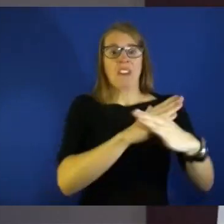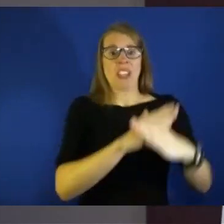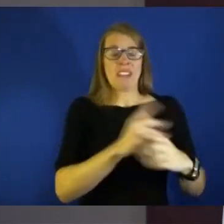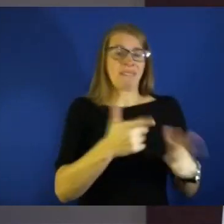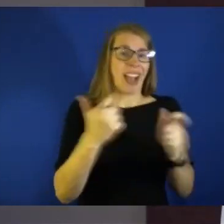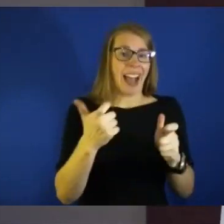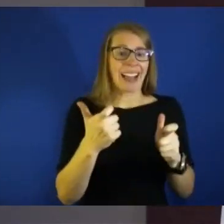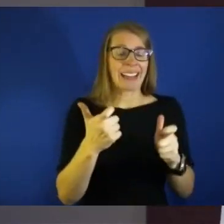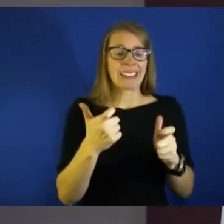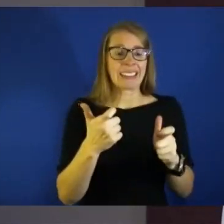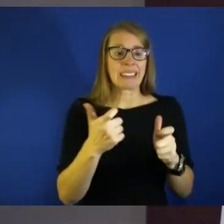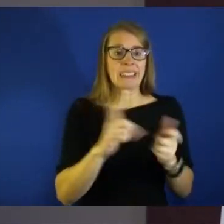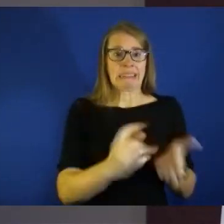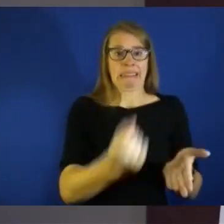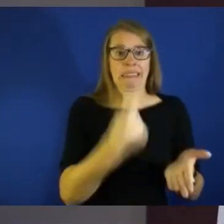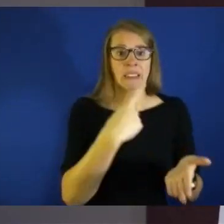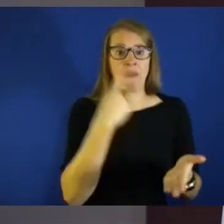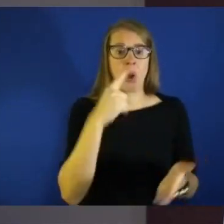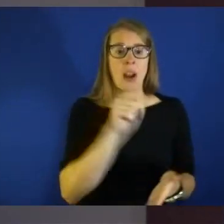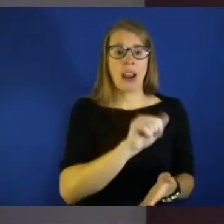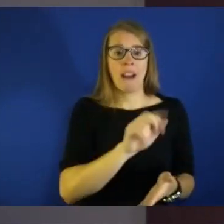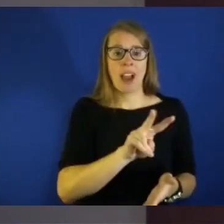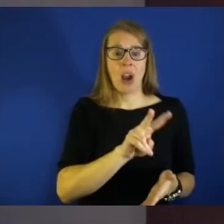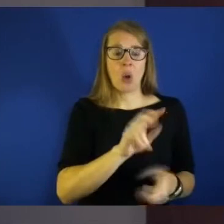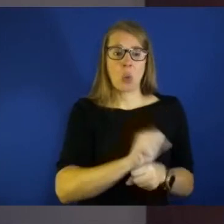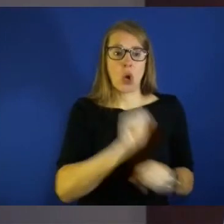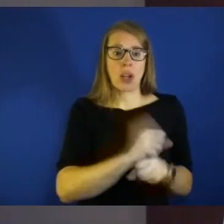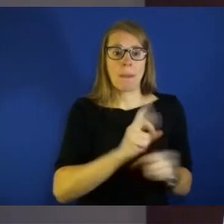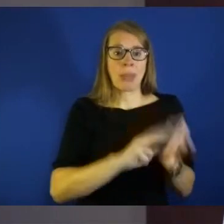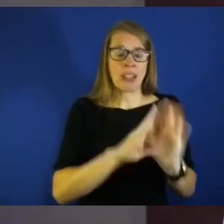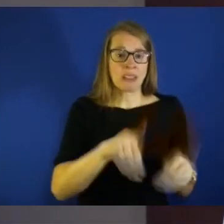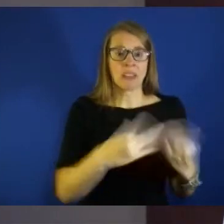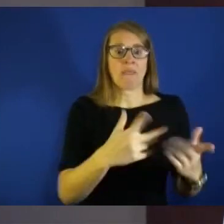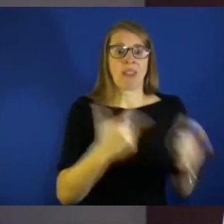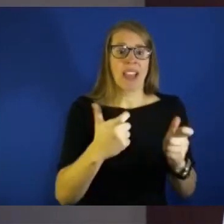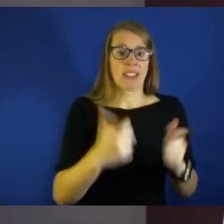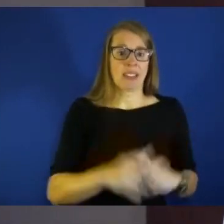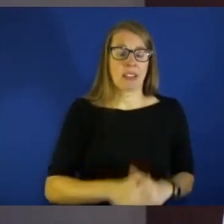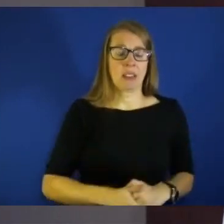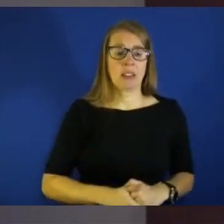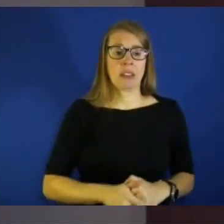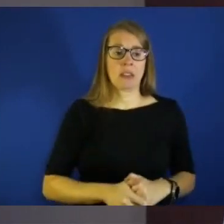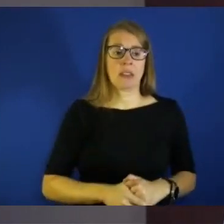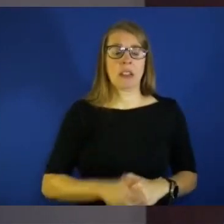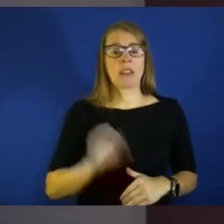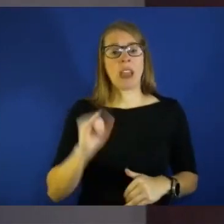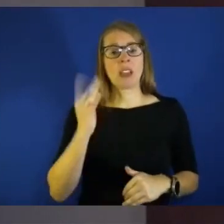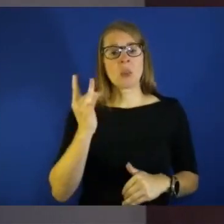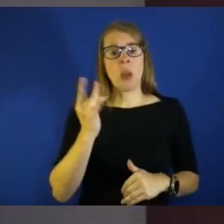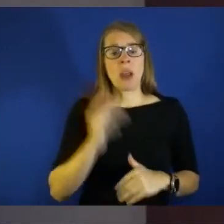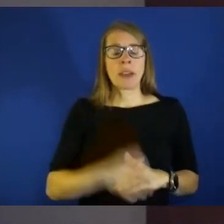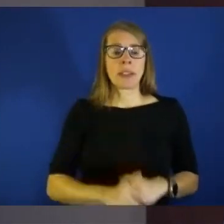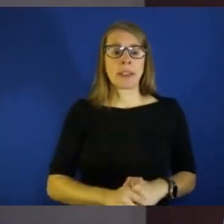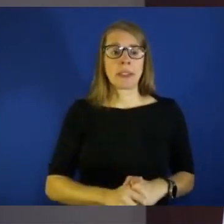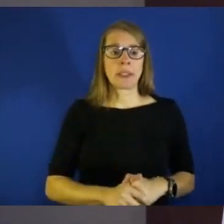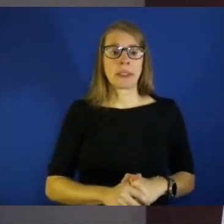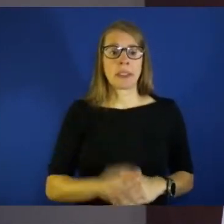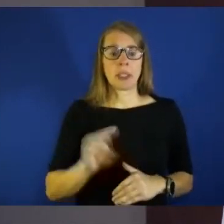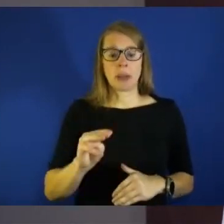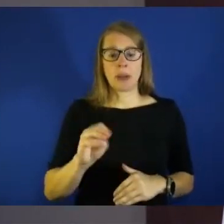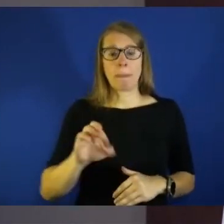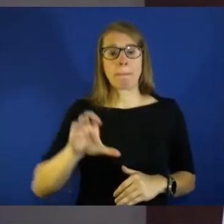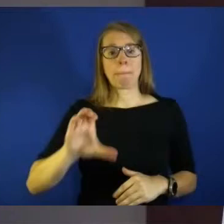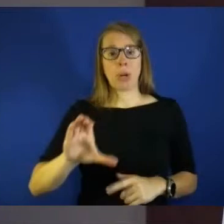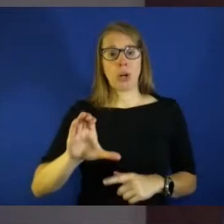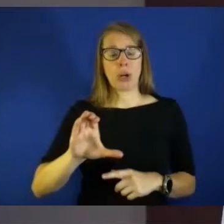an antiviral to work, you got to get it to somebody quickly, and that's why this Merck product that's an